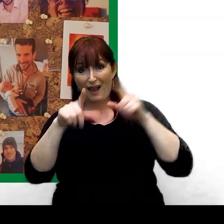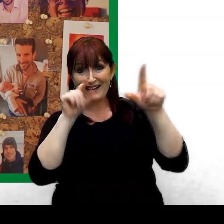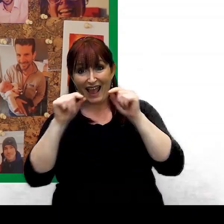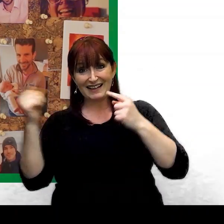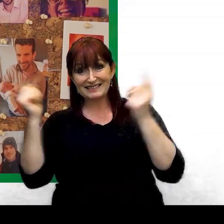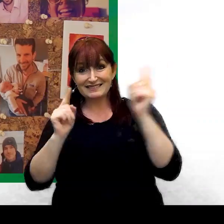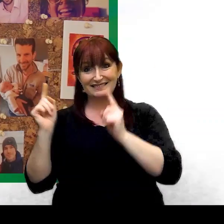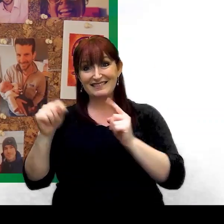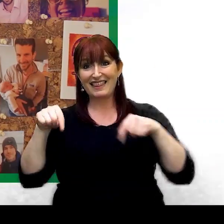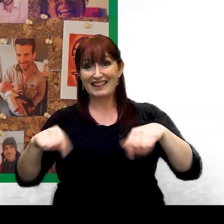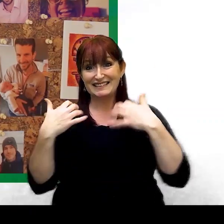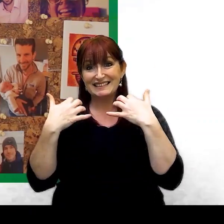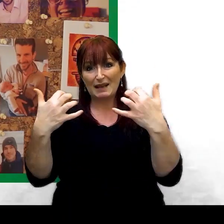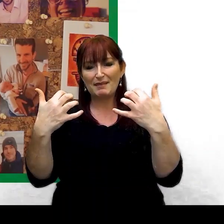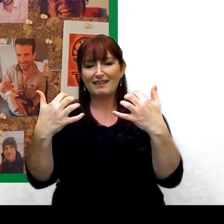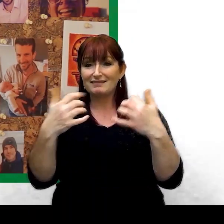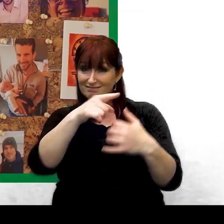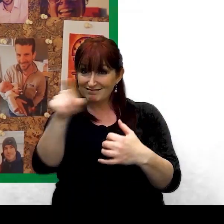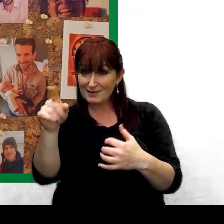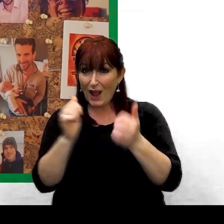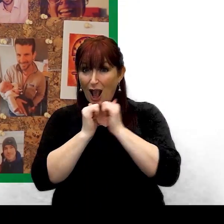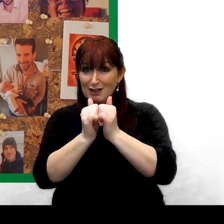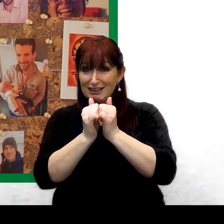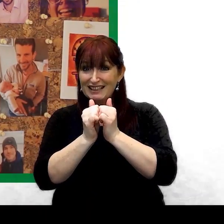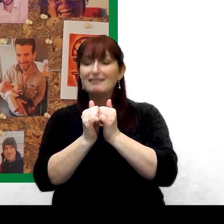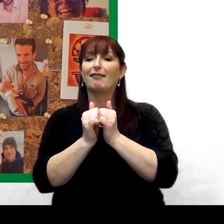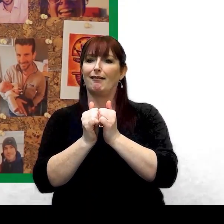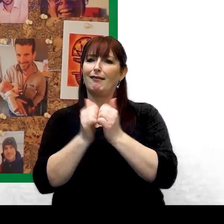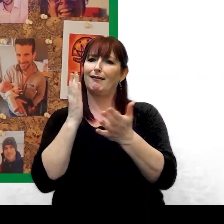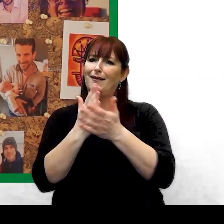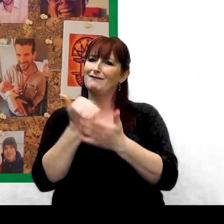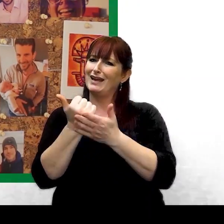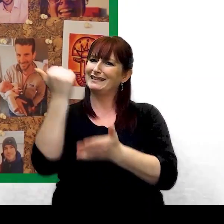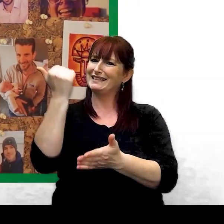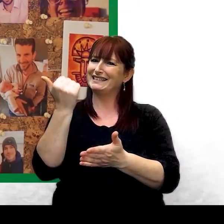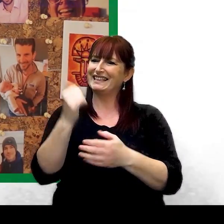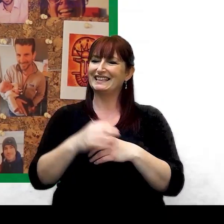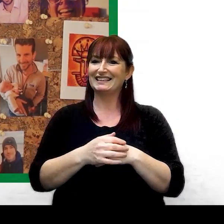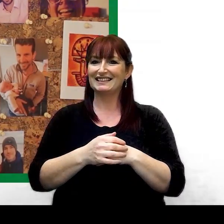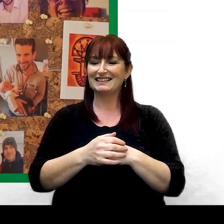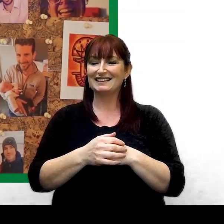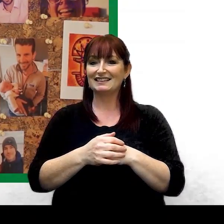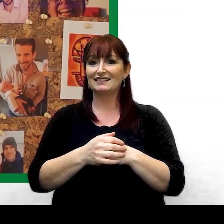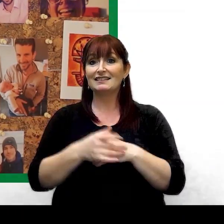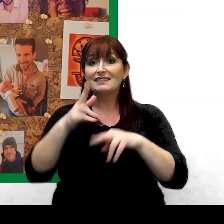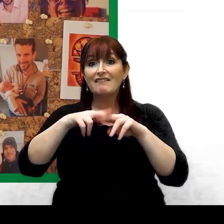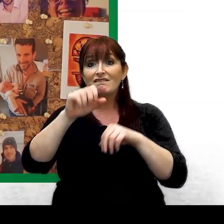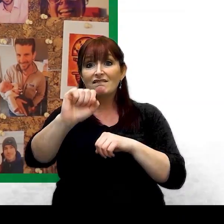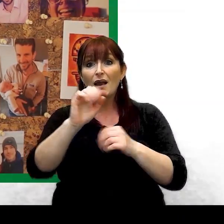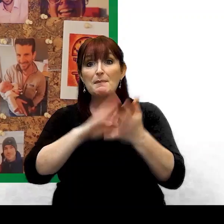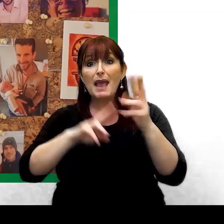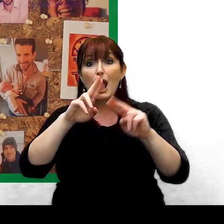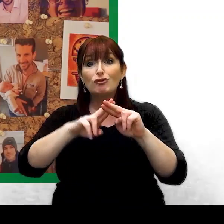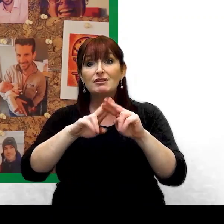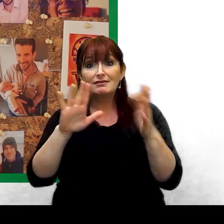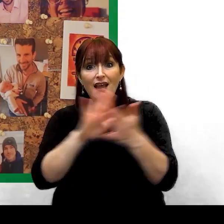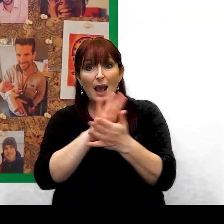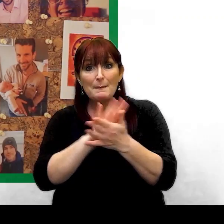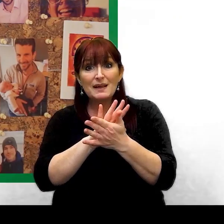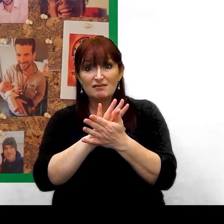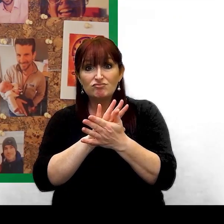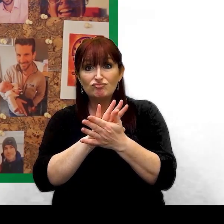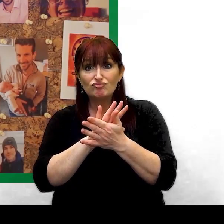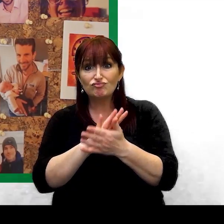assembly. I know you'll agree with me that that was fantastic. If your parents are happy for you too. We'd love to